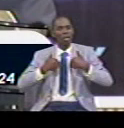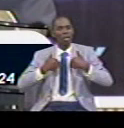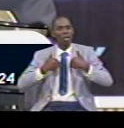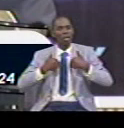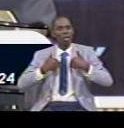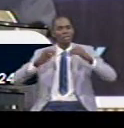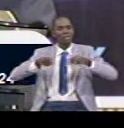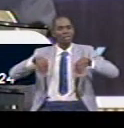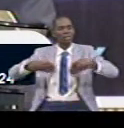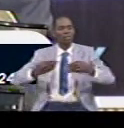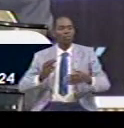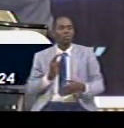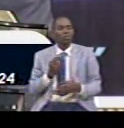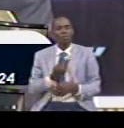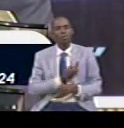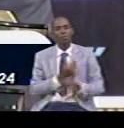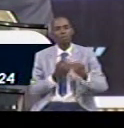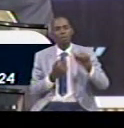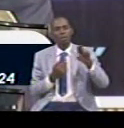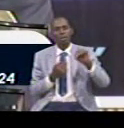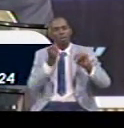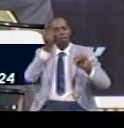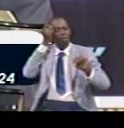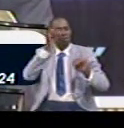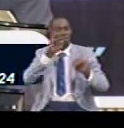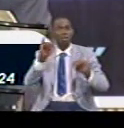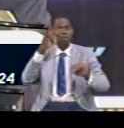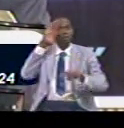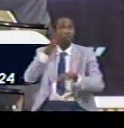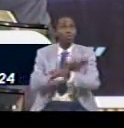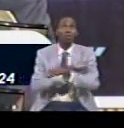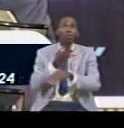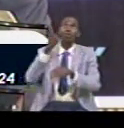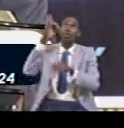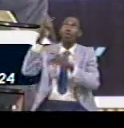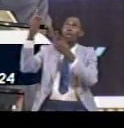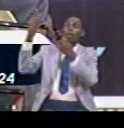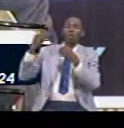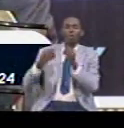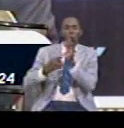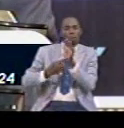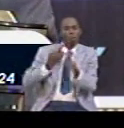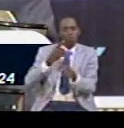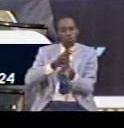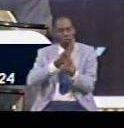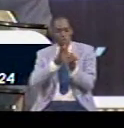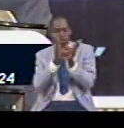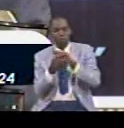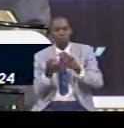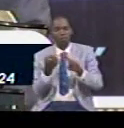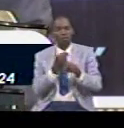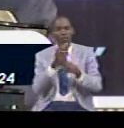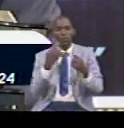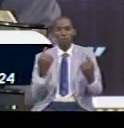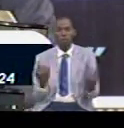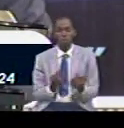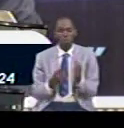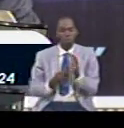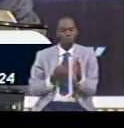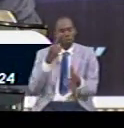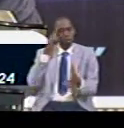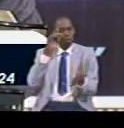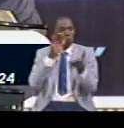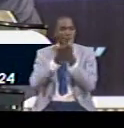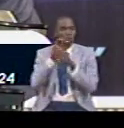giving us an understanding. The Son of God has come. The moment you repent of your sin and the moment you believe on the Lord, he